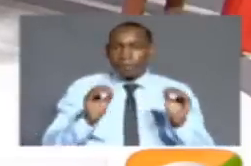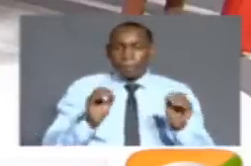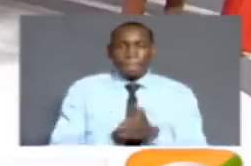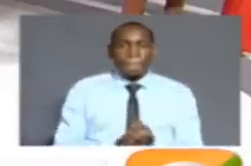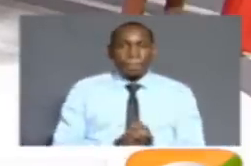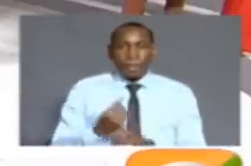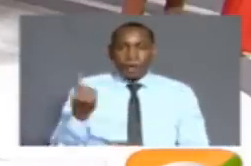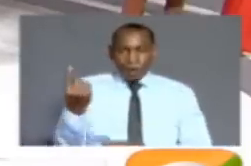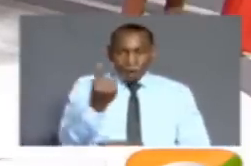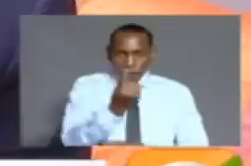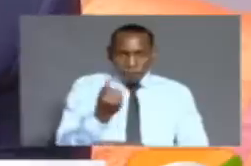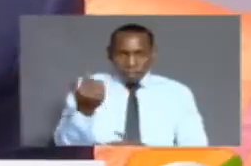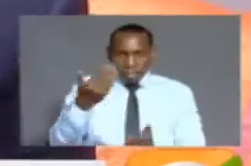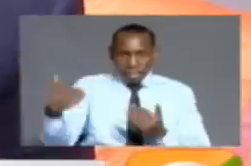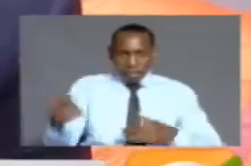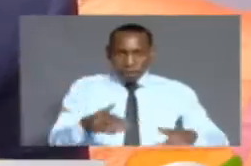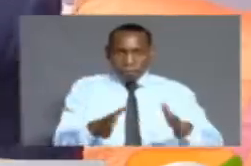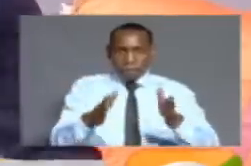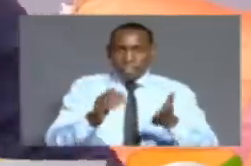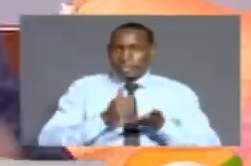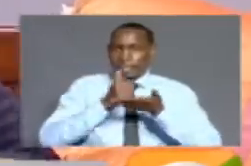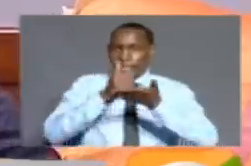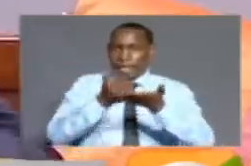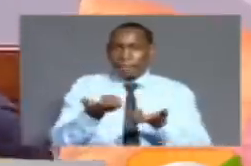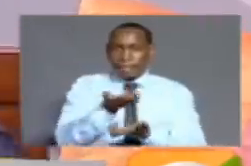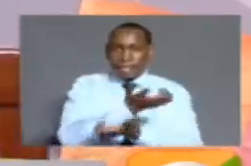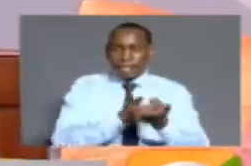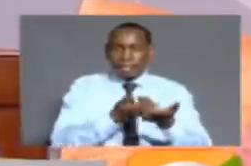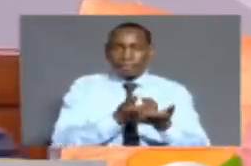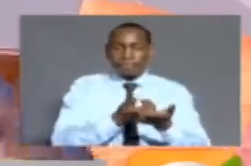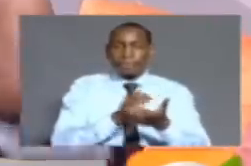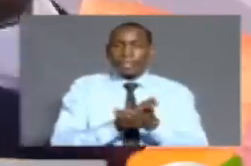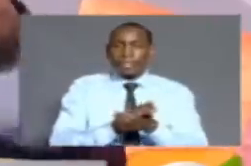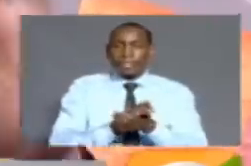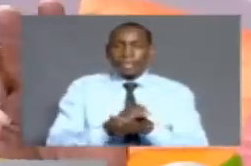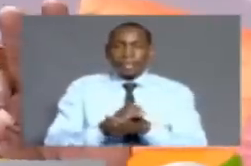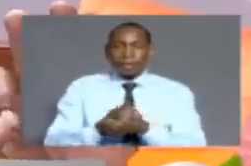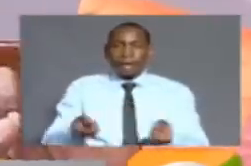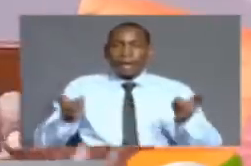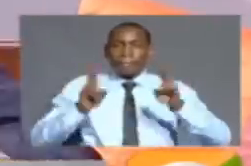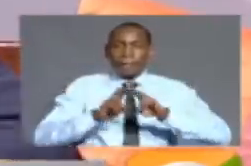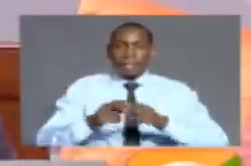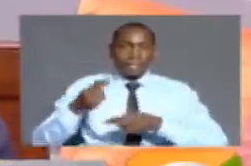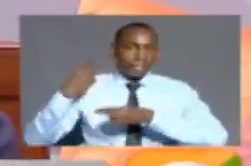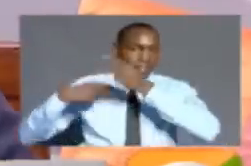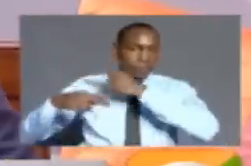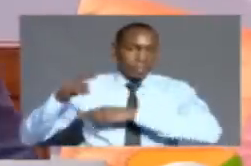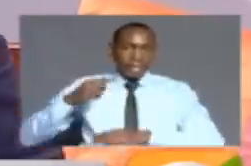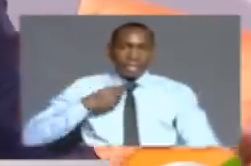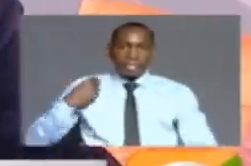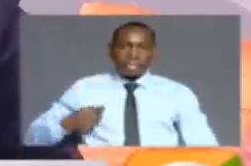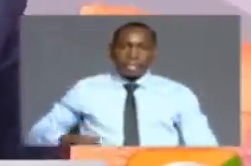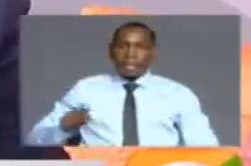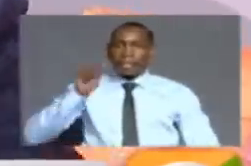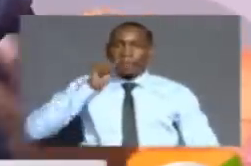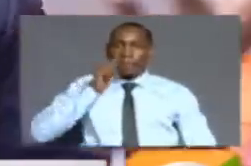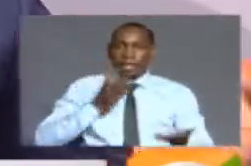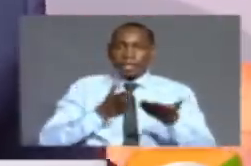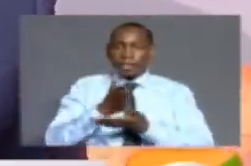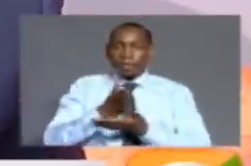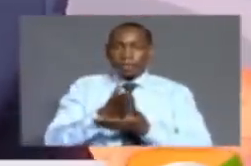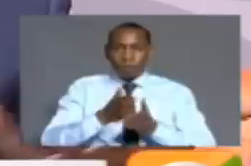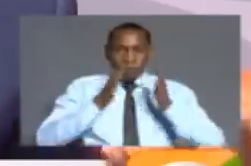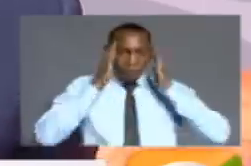only way that we can be able to help this economy, and this has happened historically in the United Kingdom, in China, it is by lifting